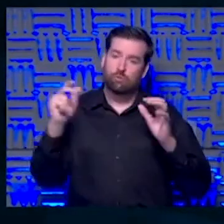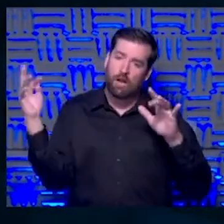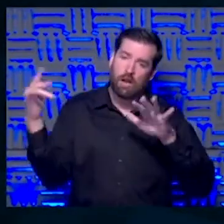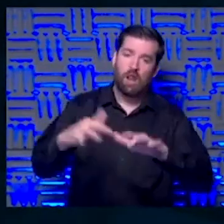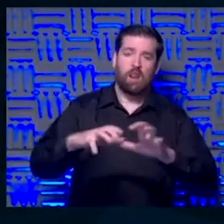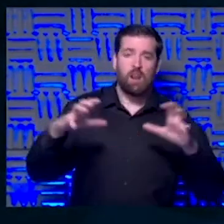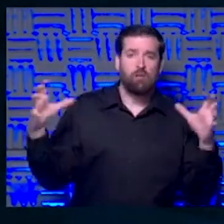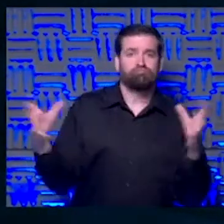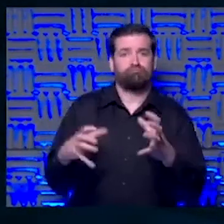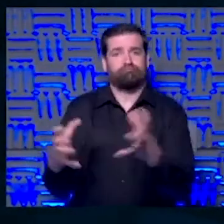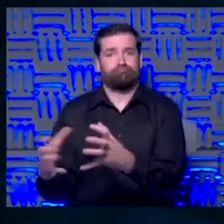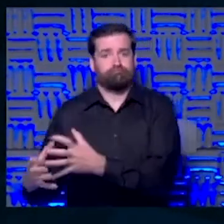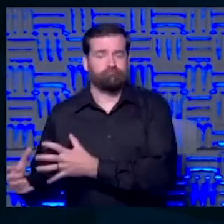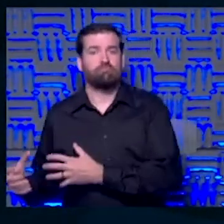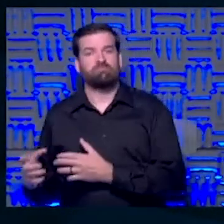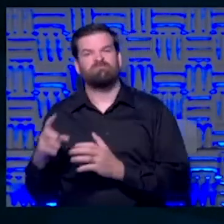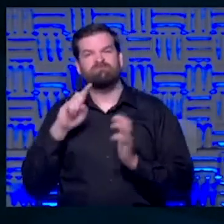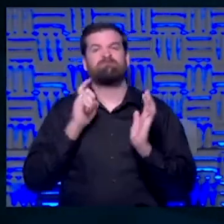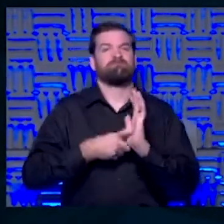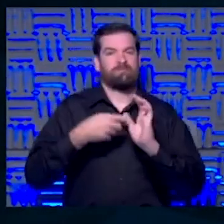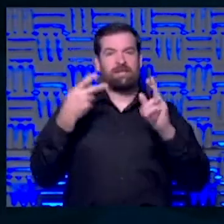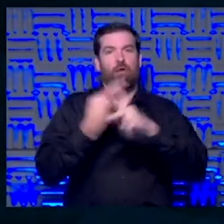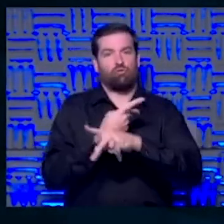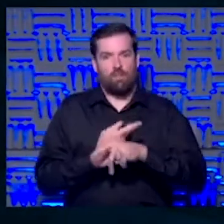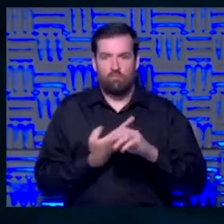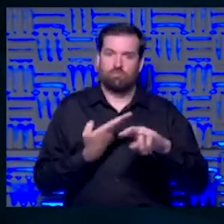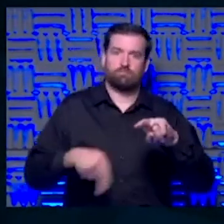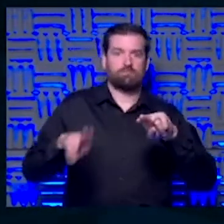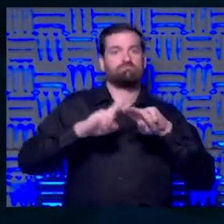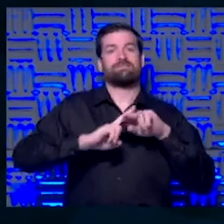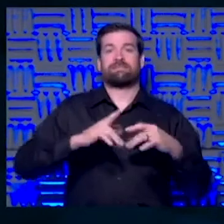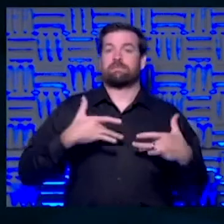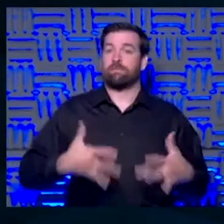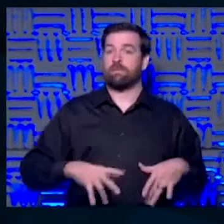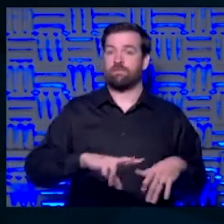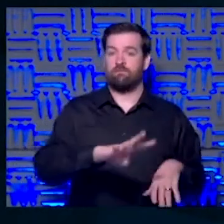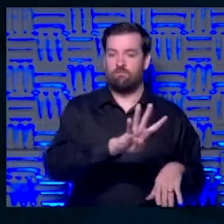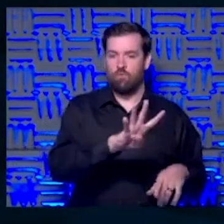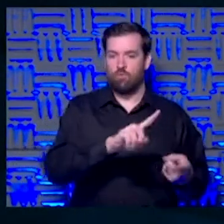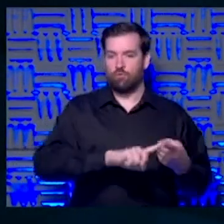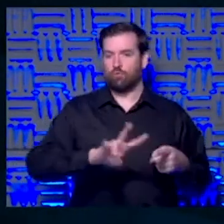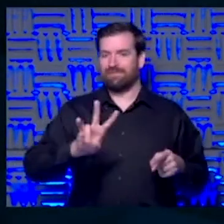a demonstrable increase. Usually 4 to 7 days after the